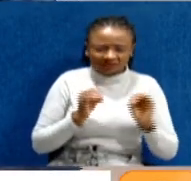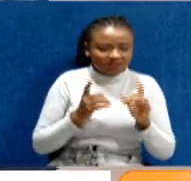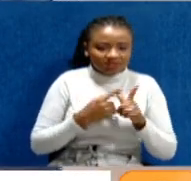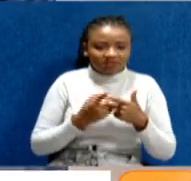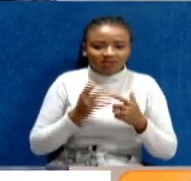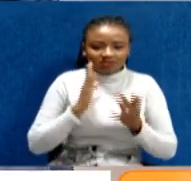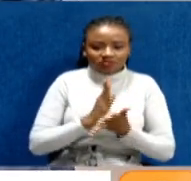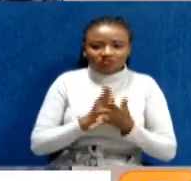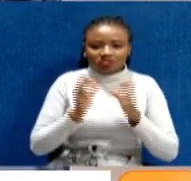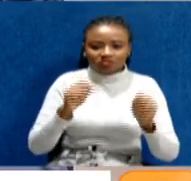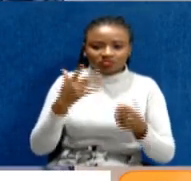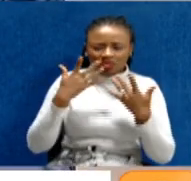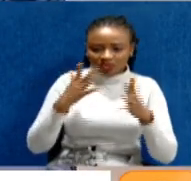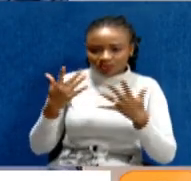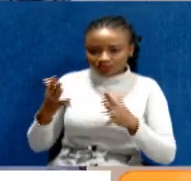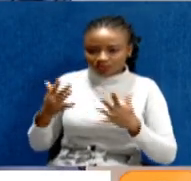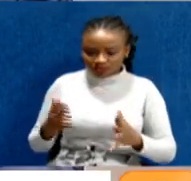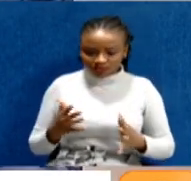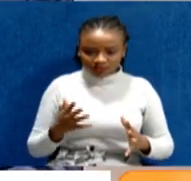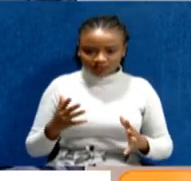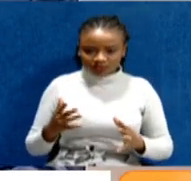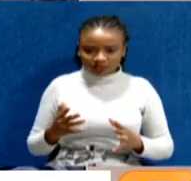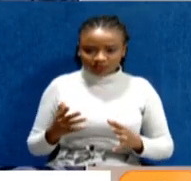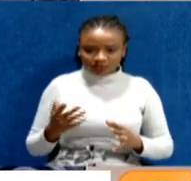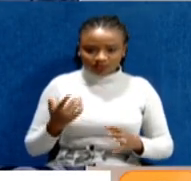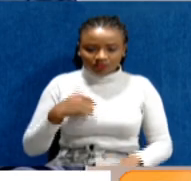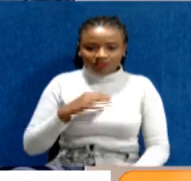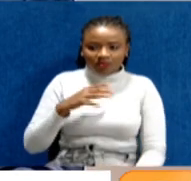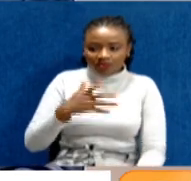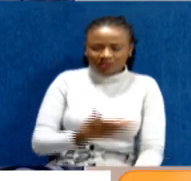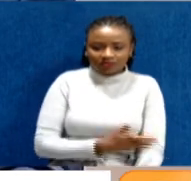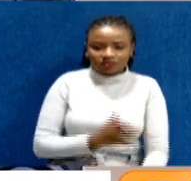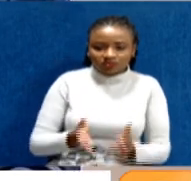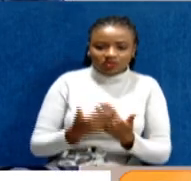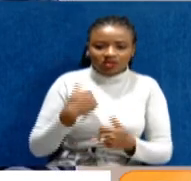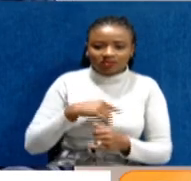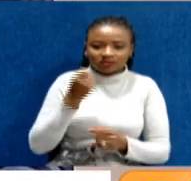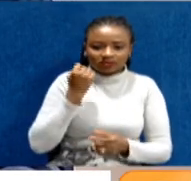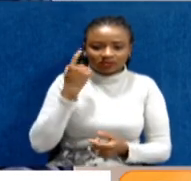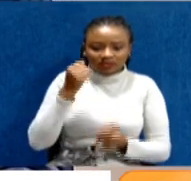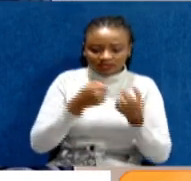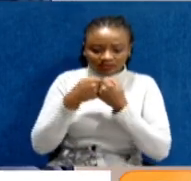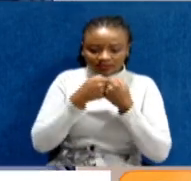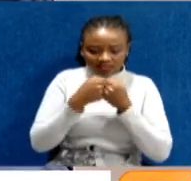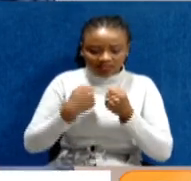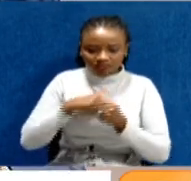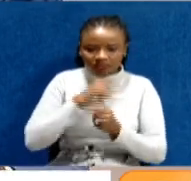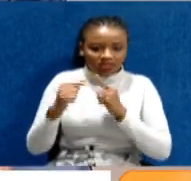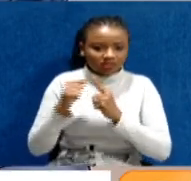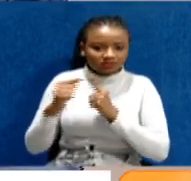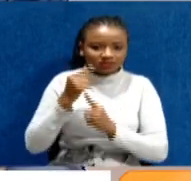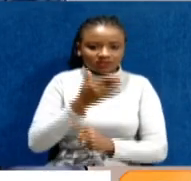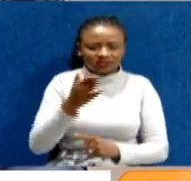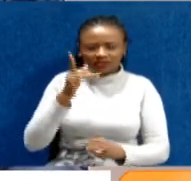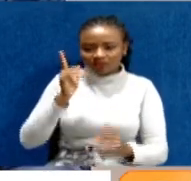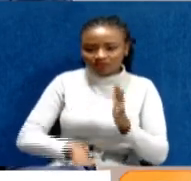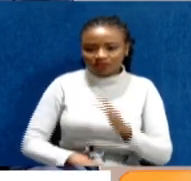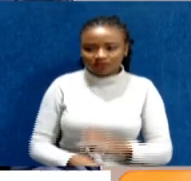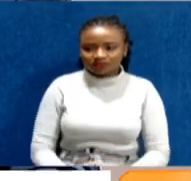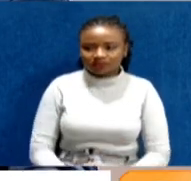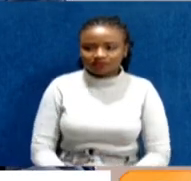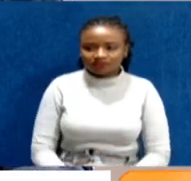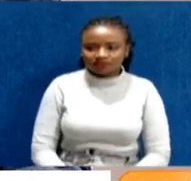our germ plasma, for a very good seed, yeah, that can actually help us withstand some of the shocks we are going through at the moment, issues of climate change and so